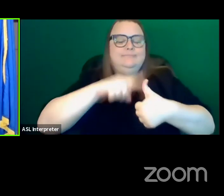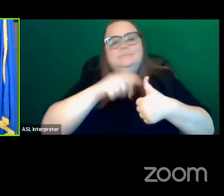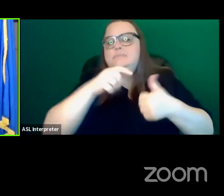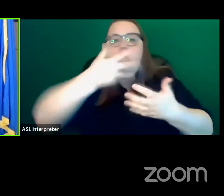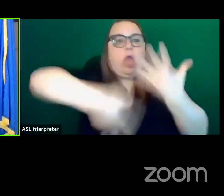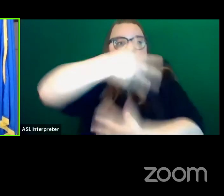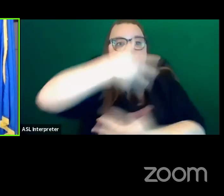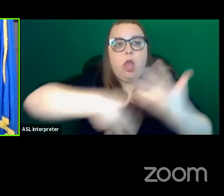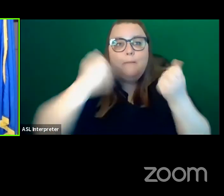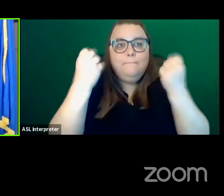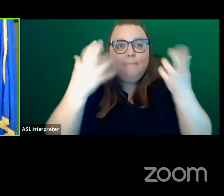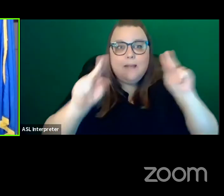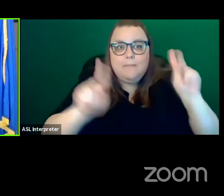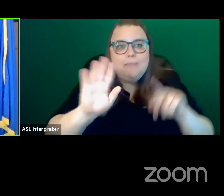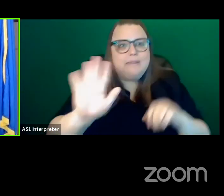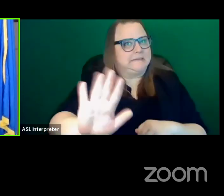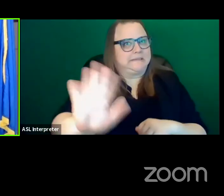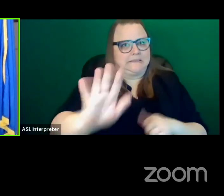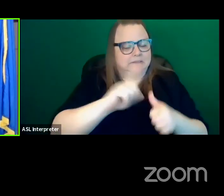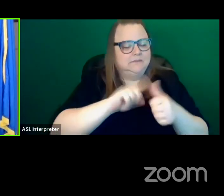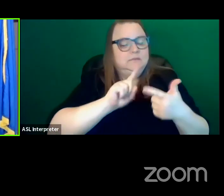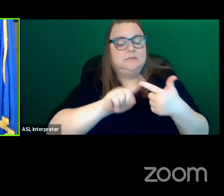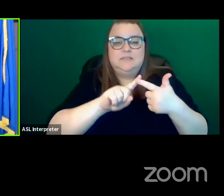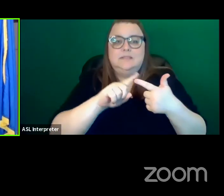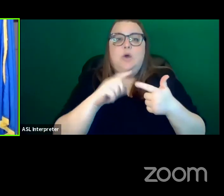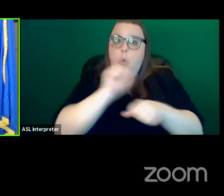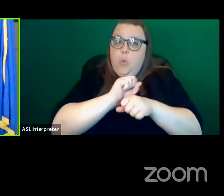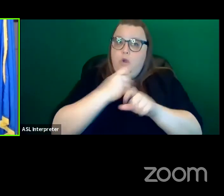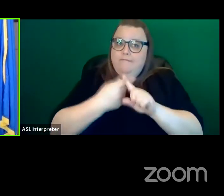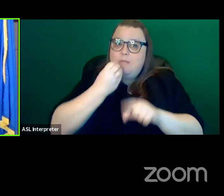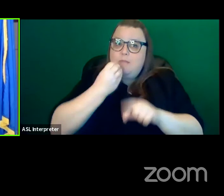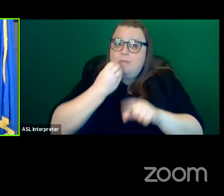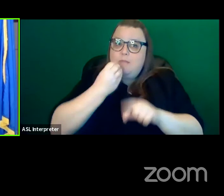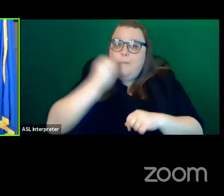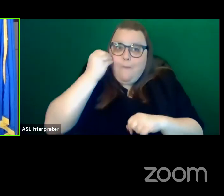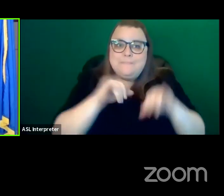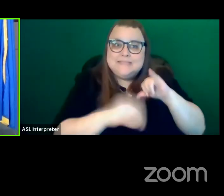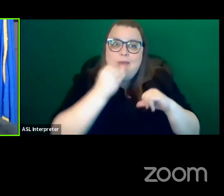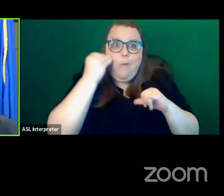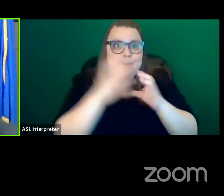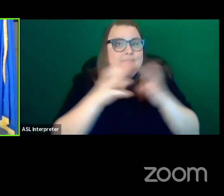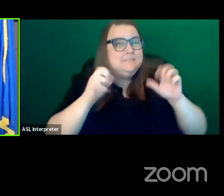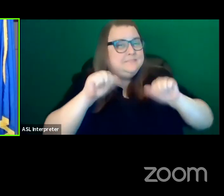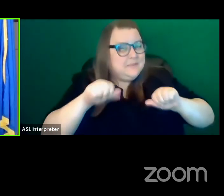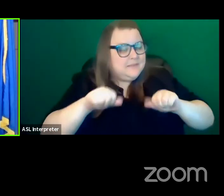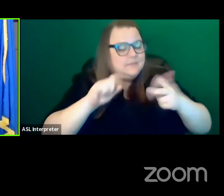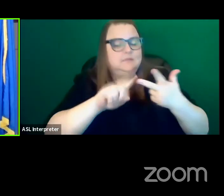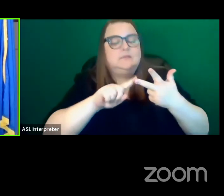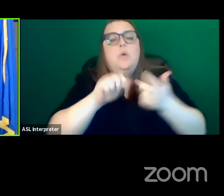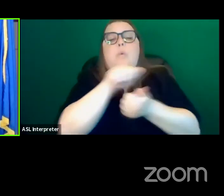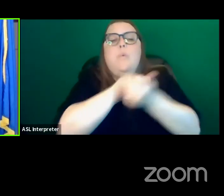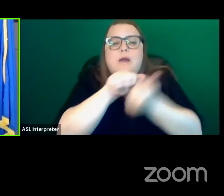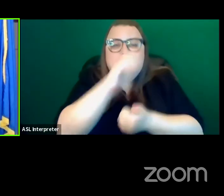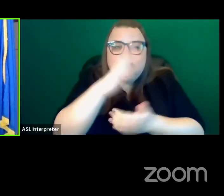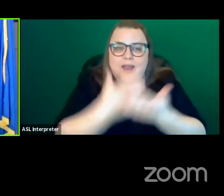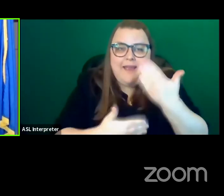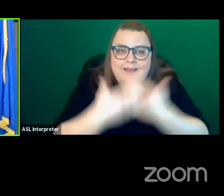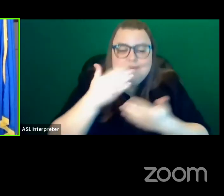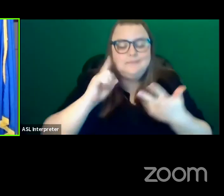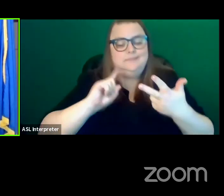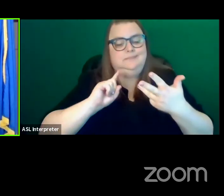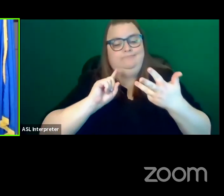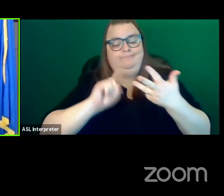gatherings. Limit exposure by working from home and staying home as much as possible. Wash your hands. Wear a